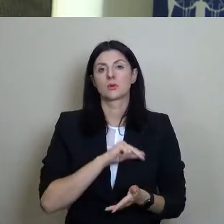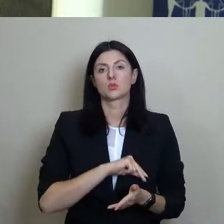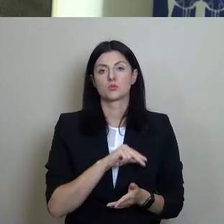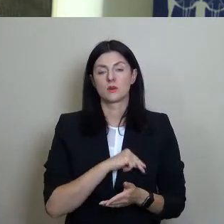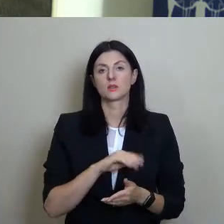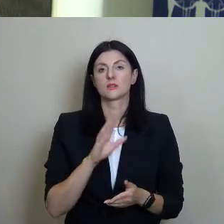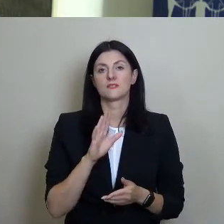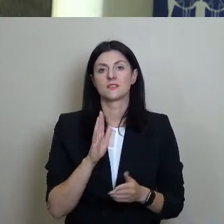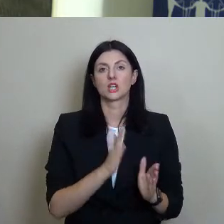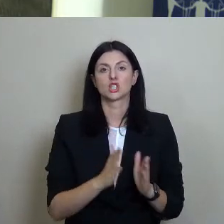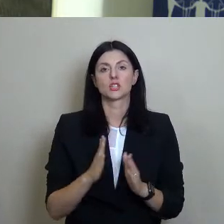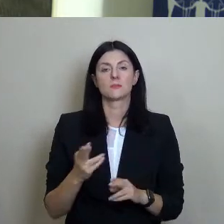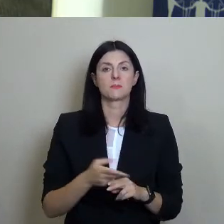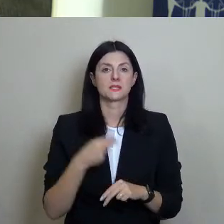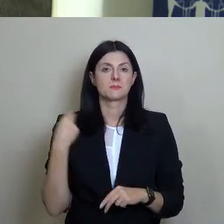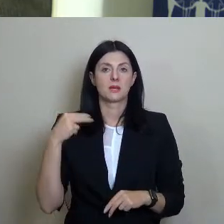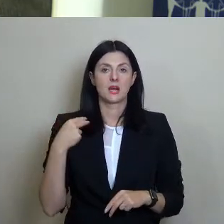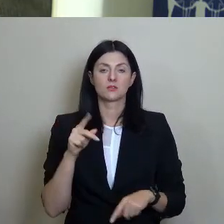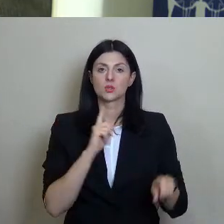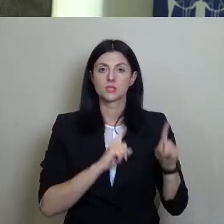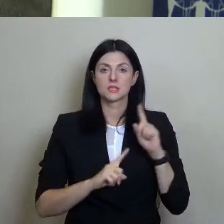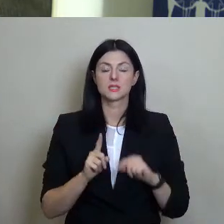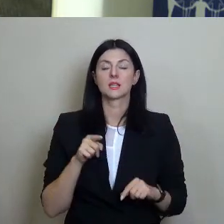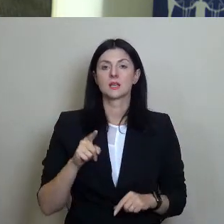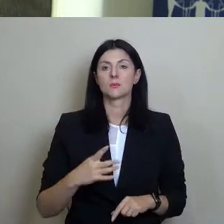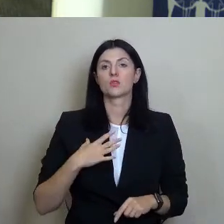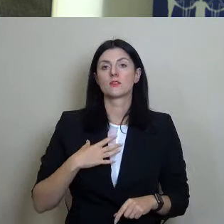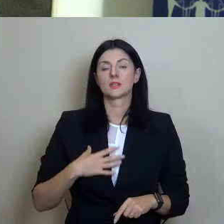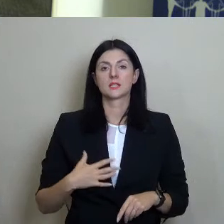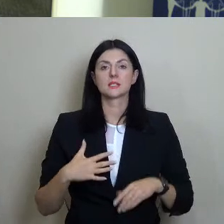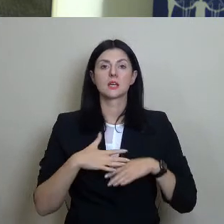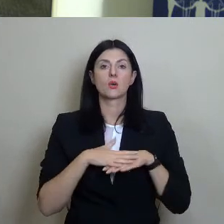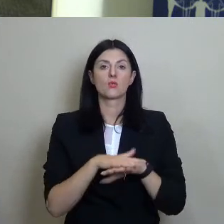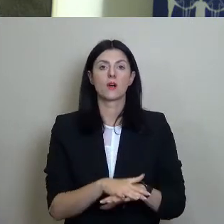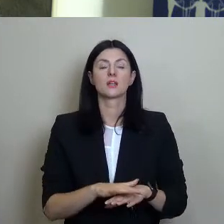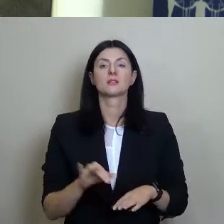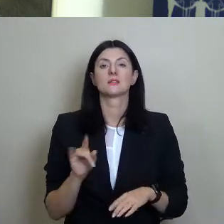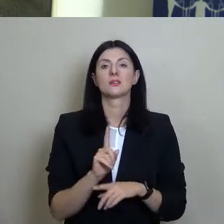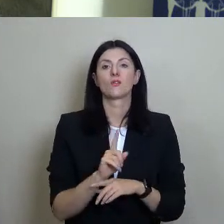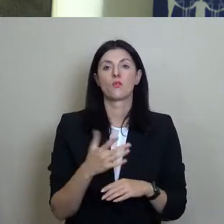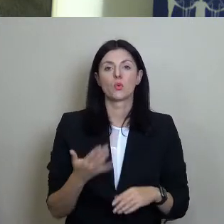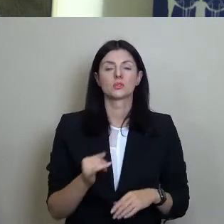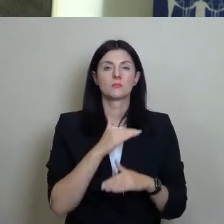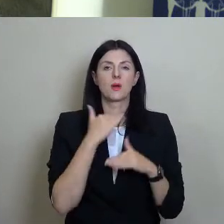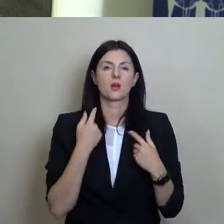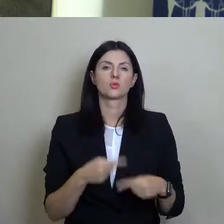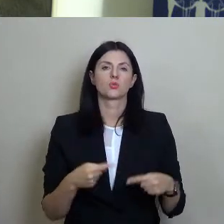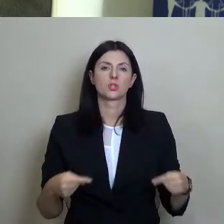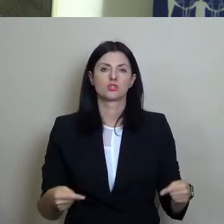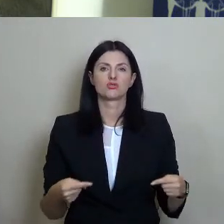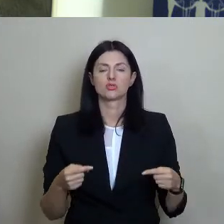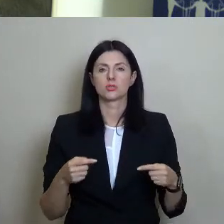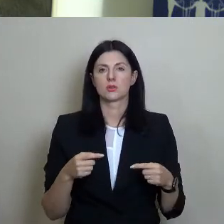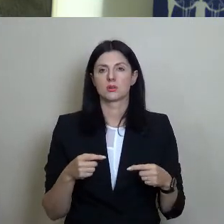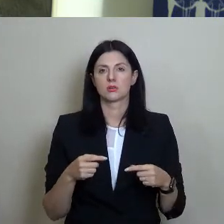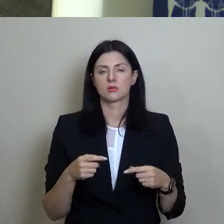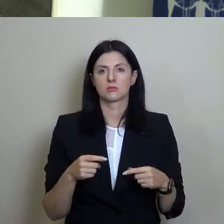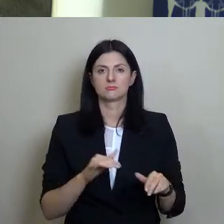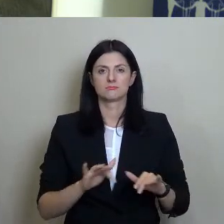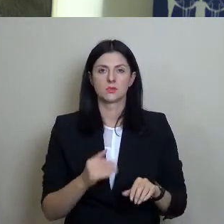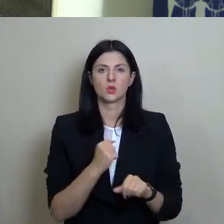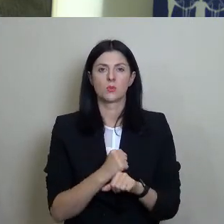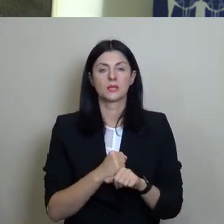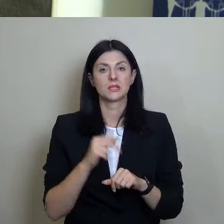commission, they also have to work in an uninterrupted manner. So they will have to calculate the quotas and do a